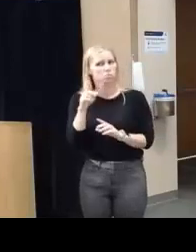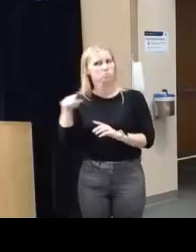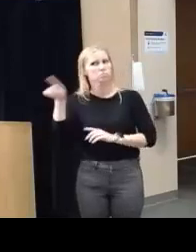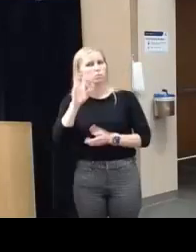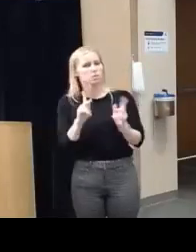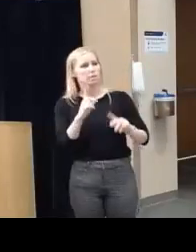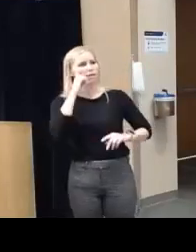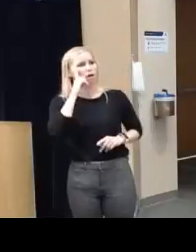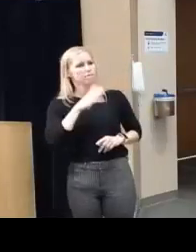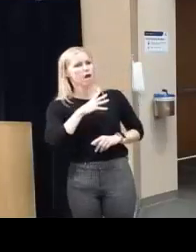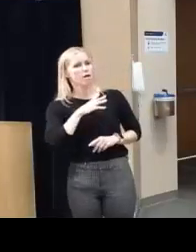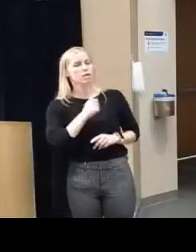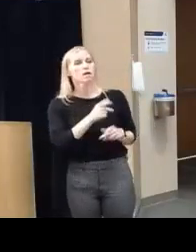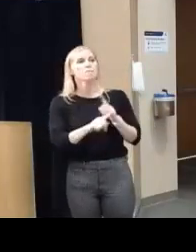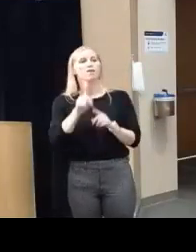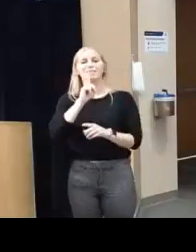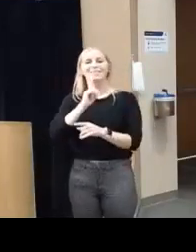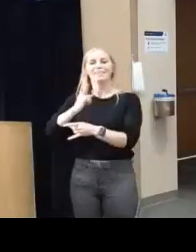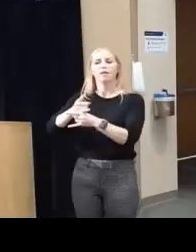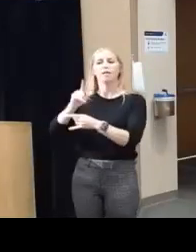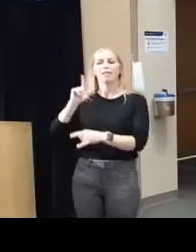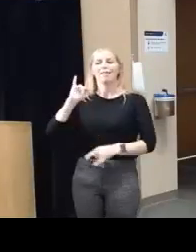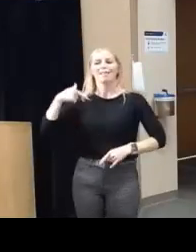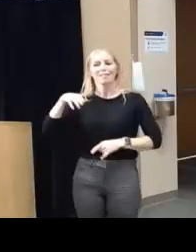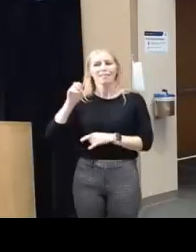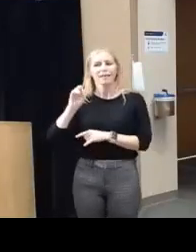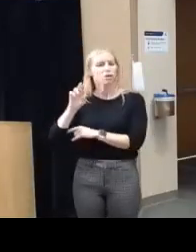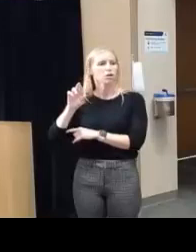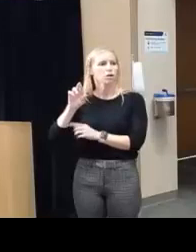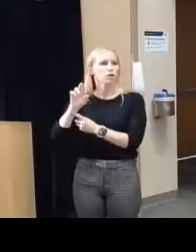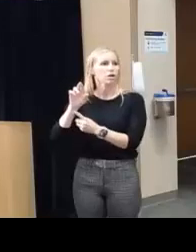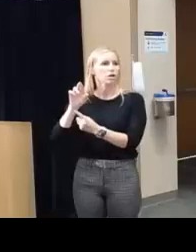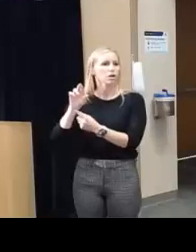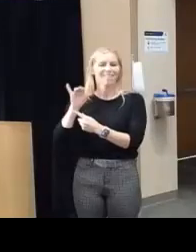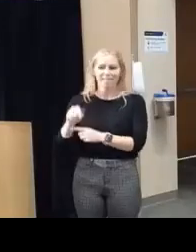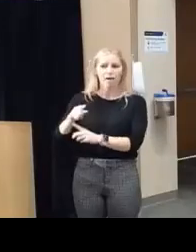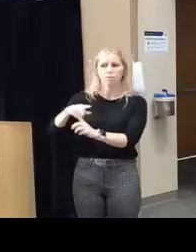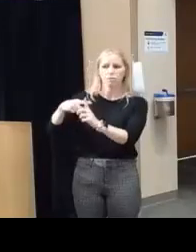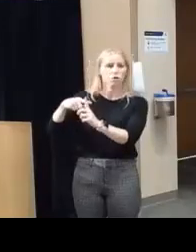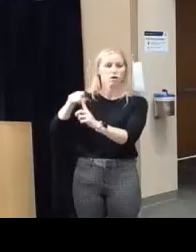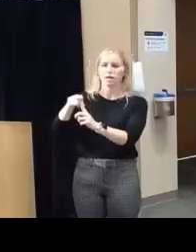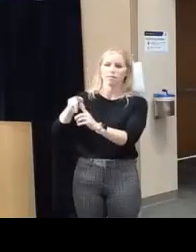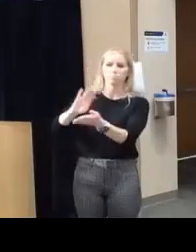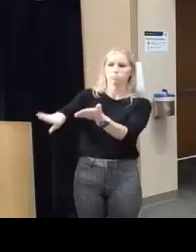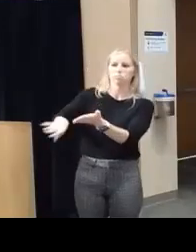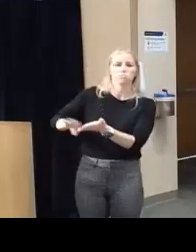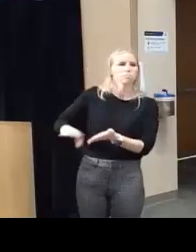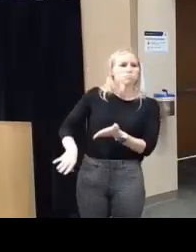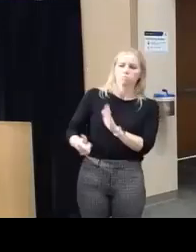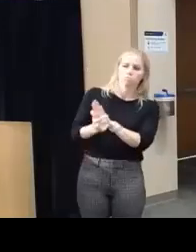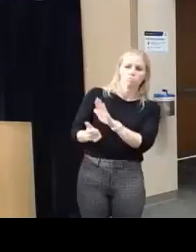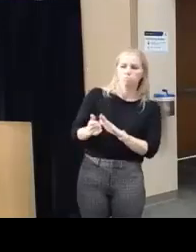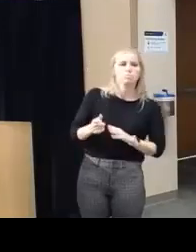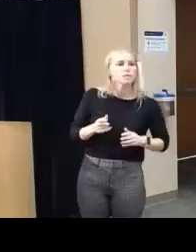they were attacking is the liquor traffic itself as a primary target. And this was seen as a form